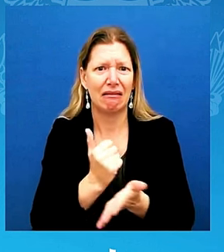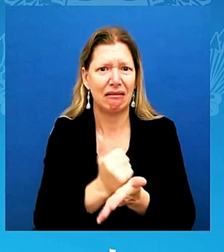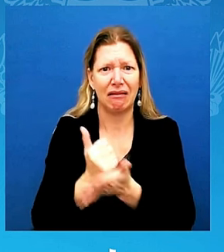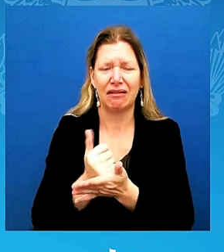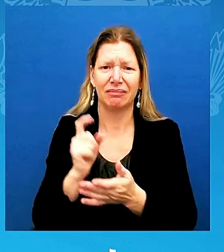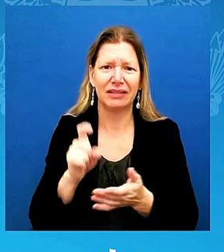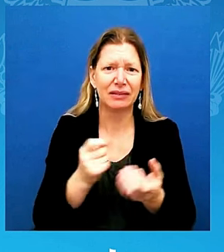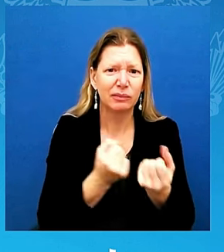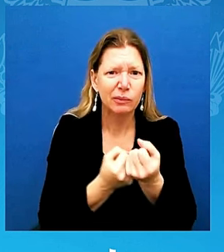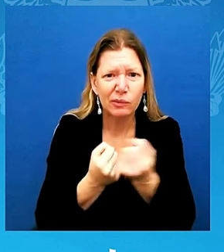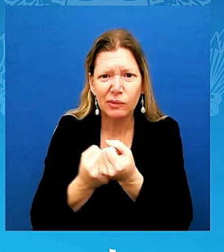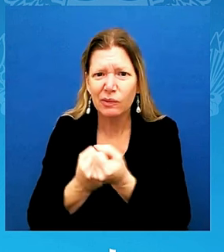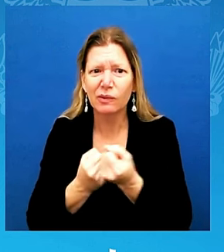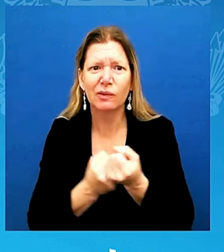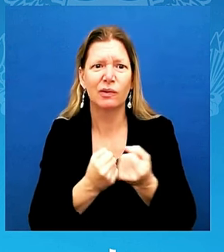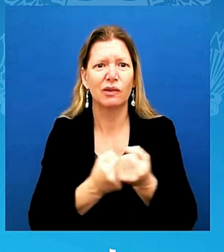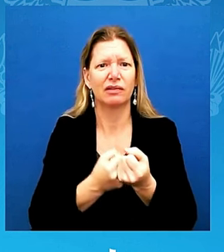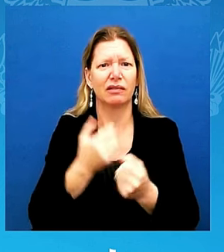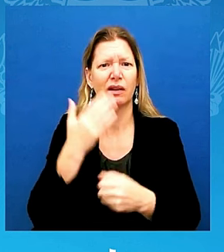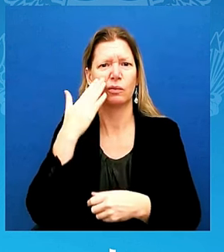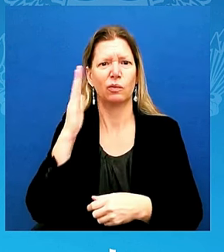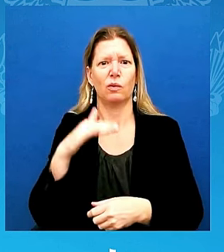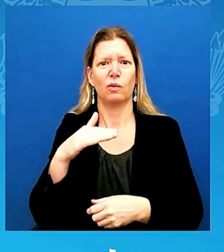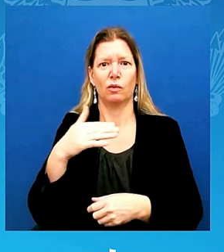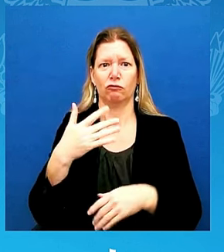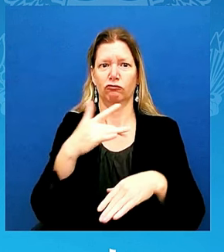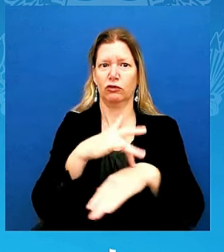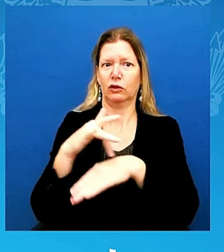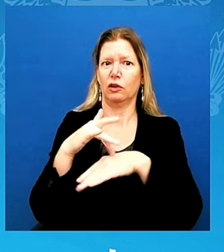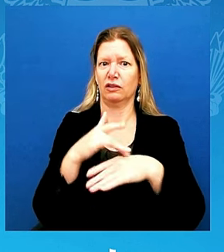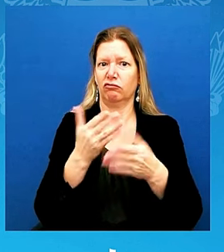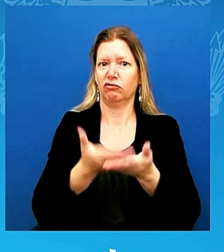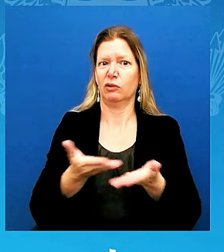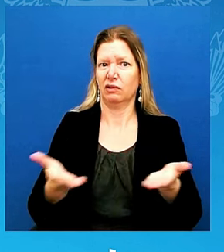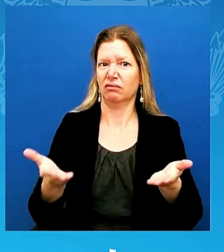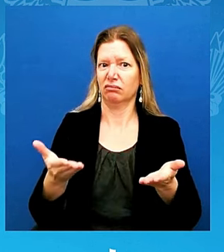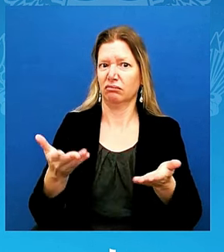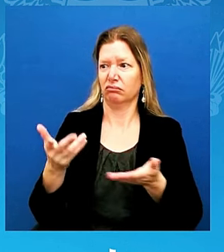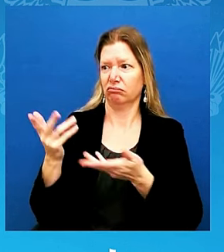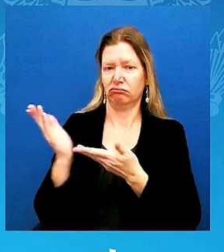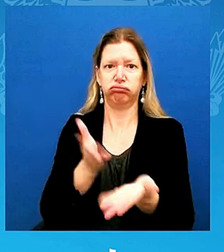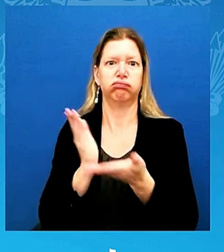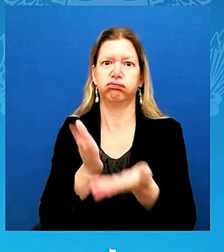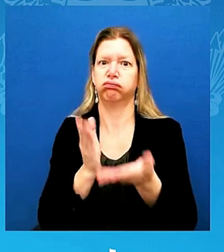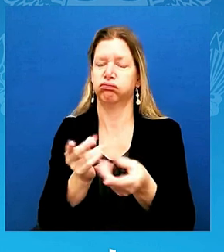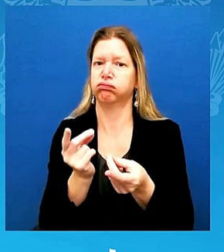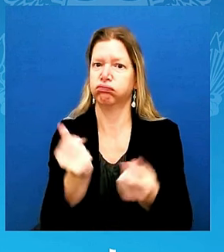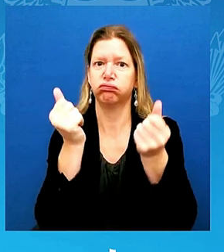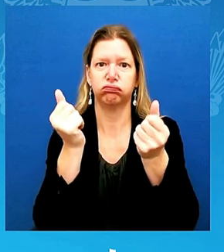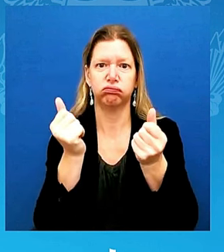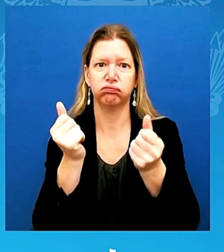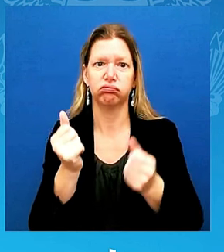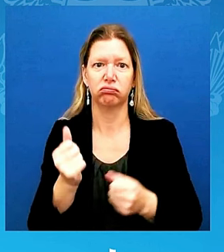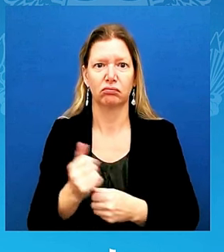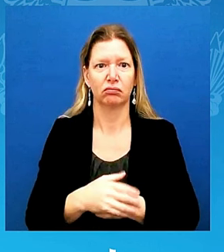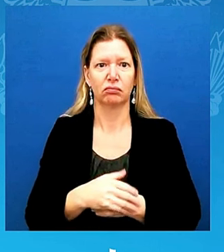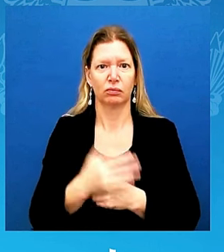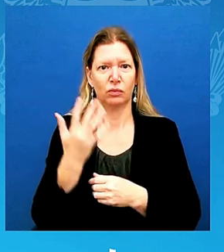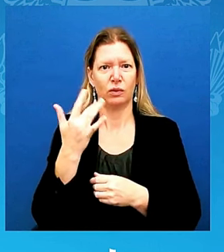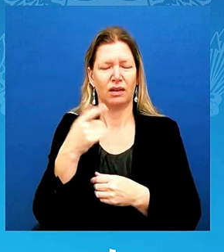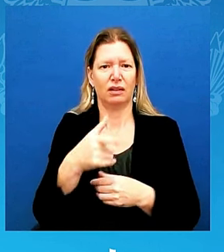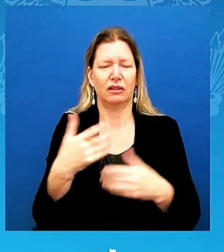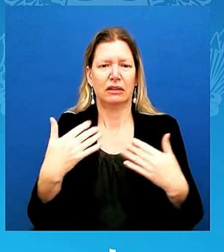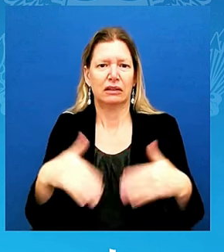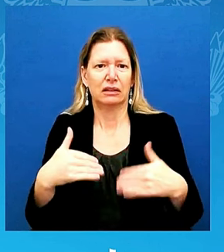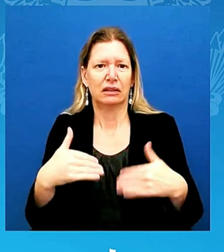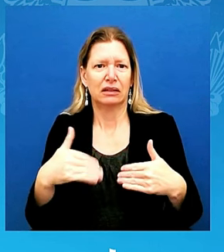that the resources are going to be expedited to them as they need it, in their most vulnerable situation, when their families have been